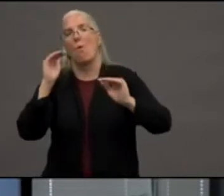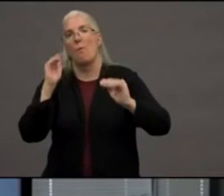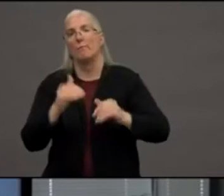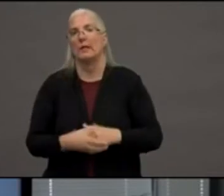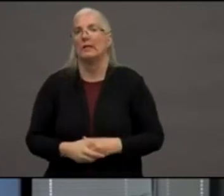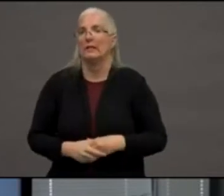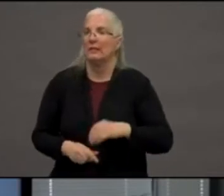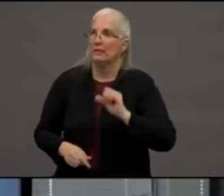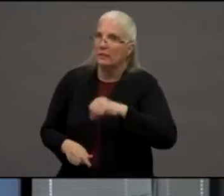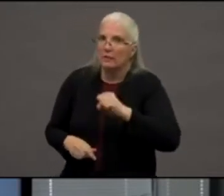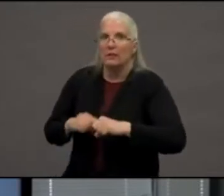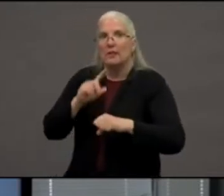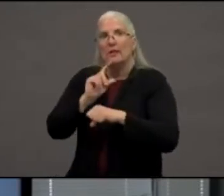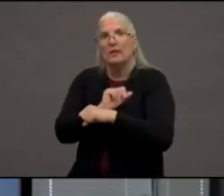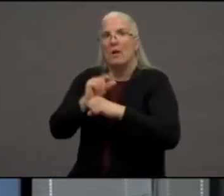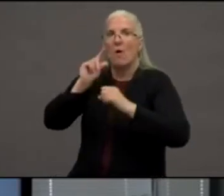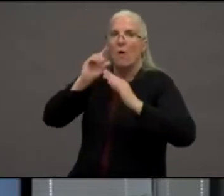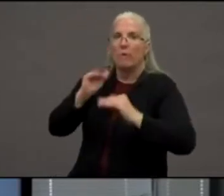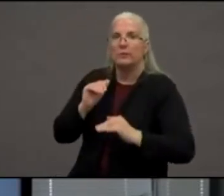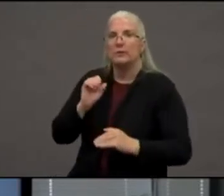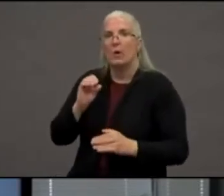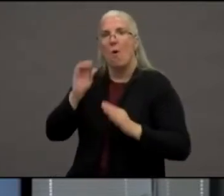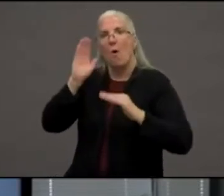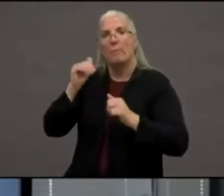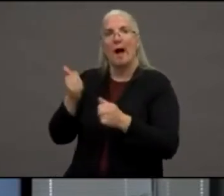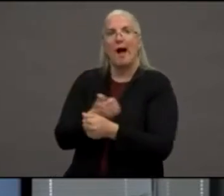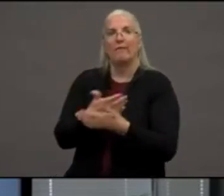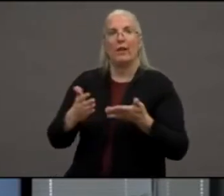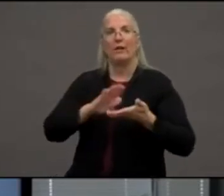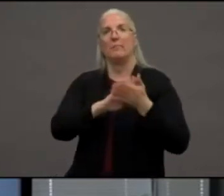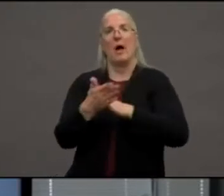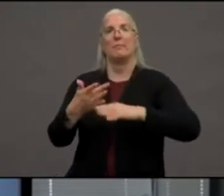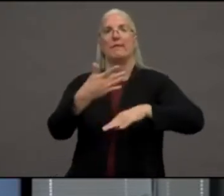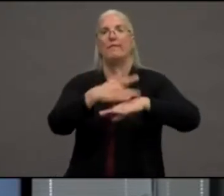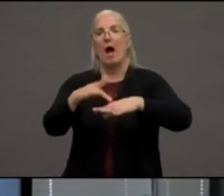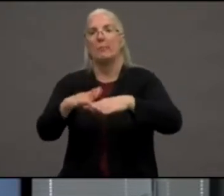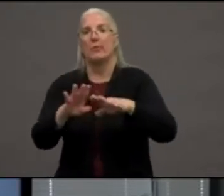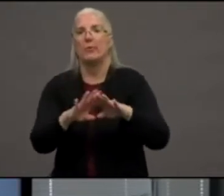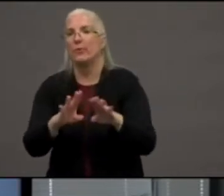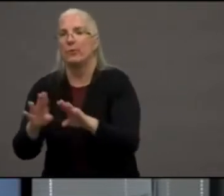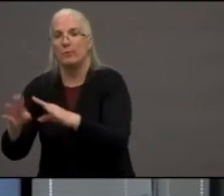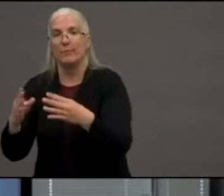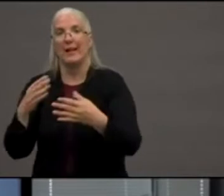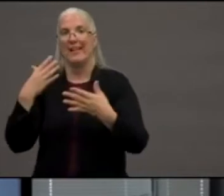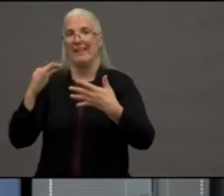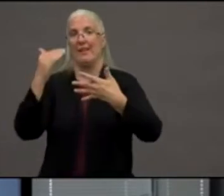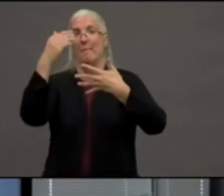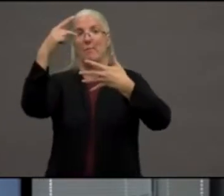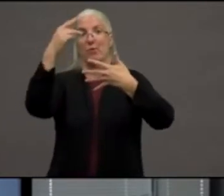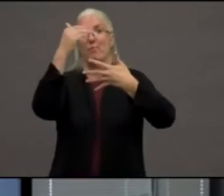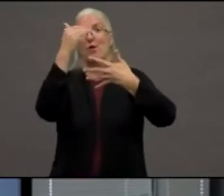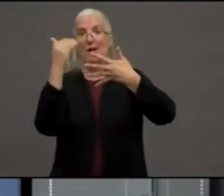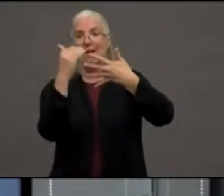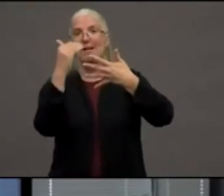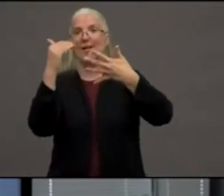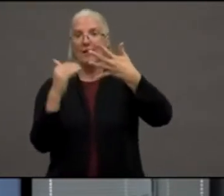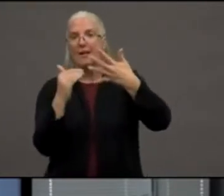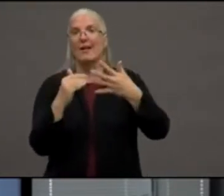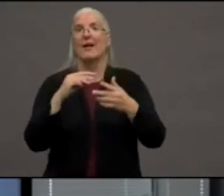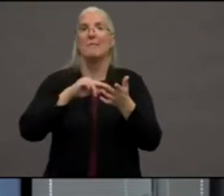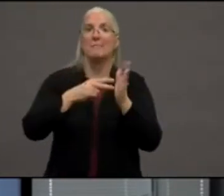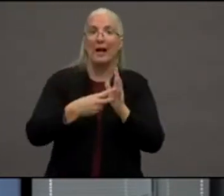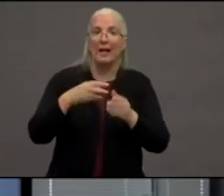lot of things that will become available once we get out of the purple tier. You know, indoor dining at 25% of a capacity,